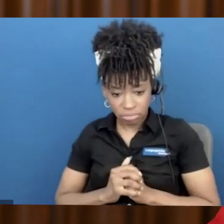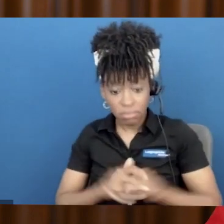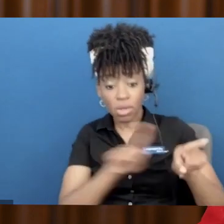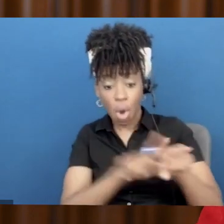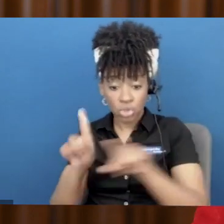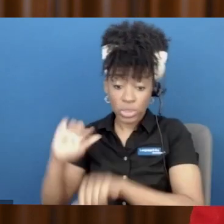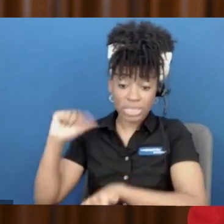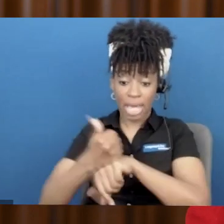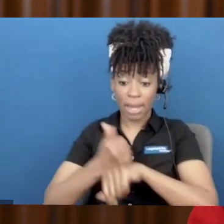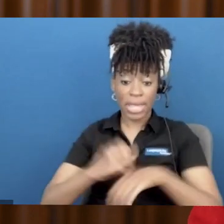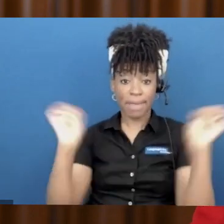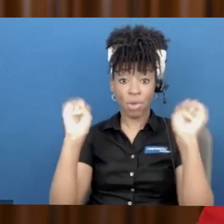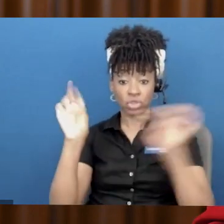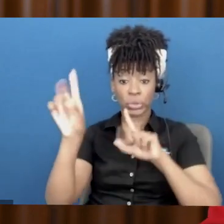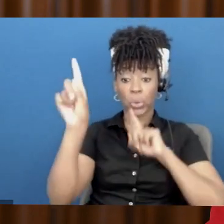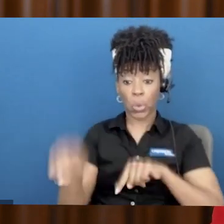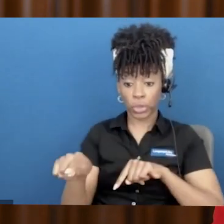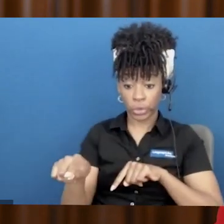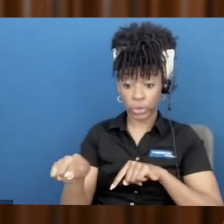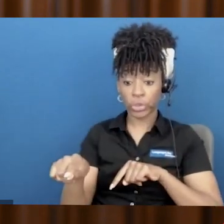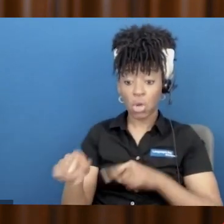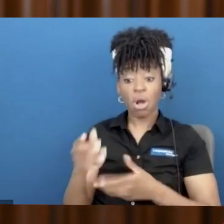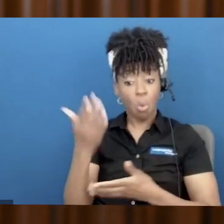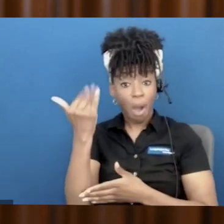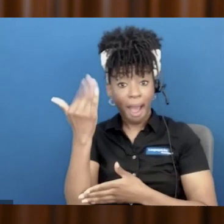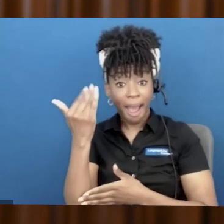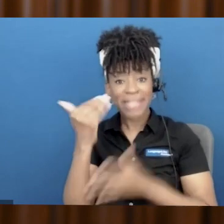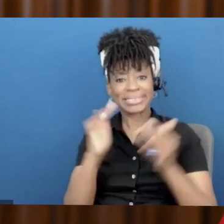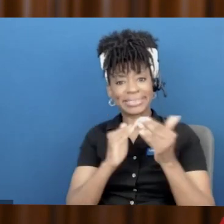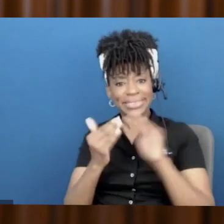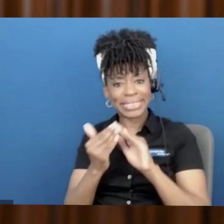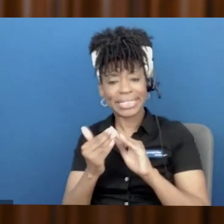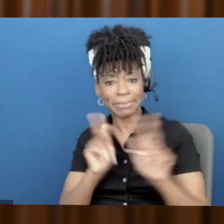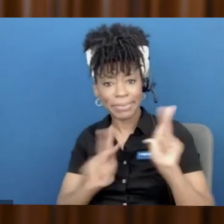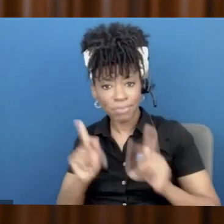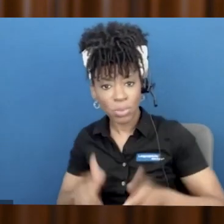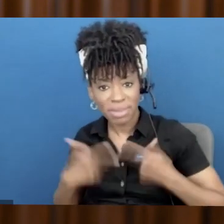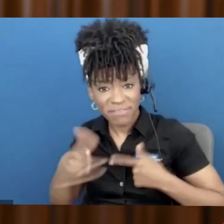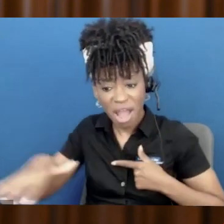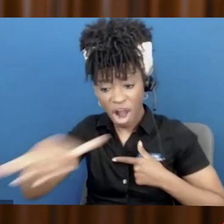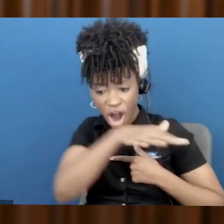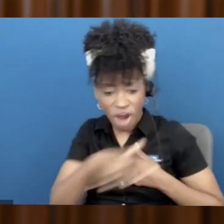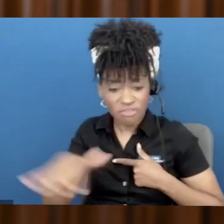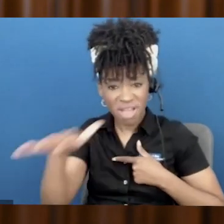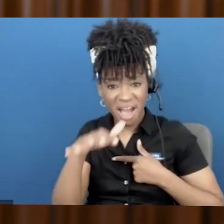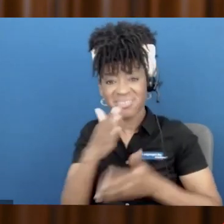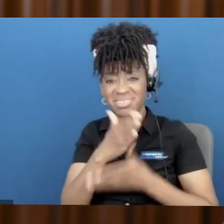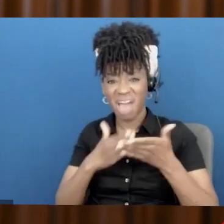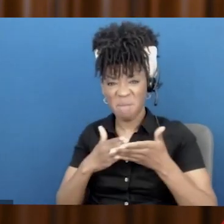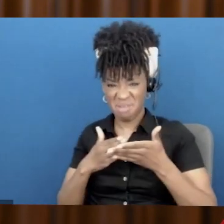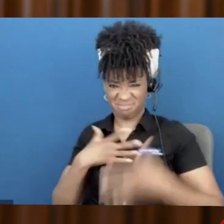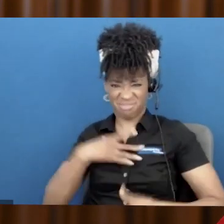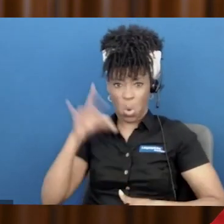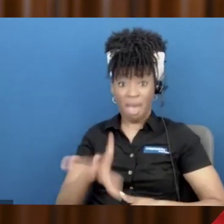burden off city residents. It was controversial, but we made parking free, waived late charges on the municipal services bill and property